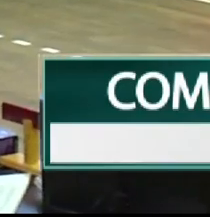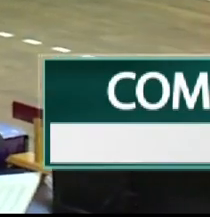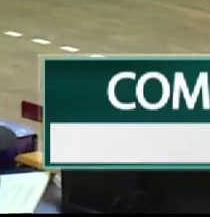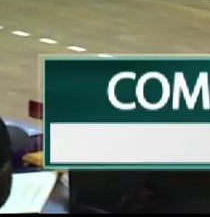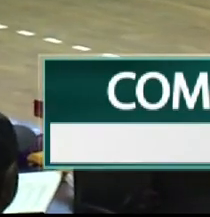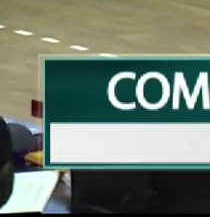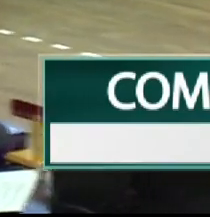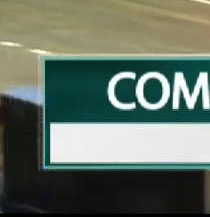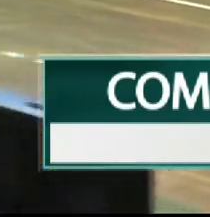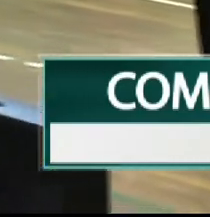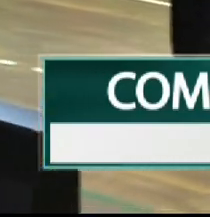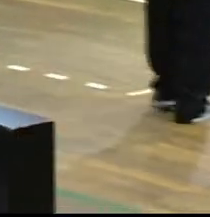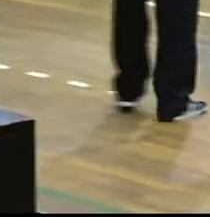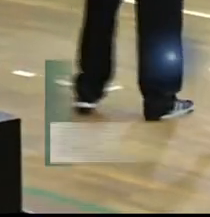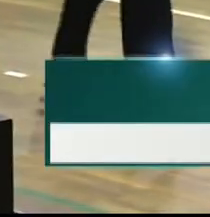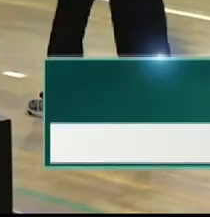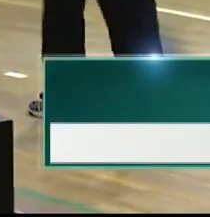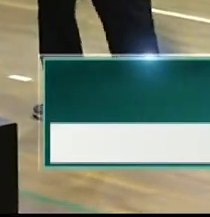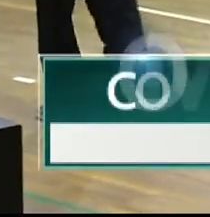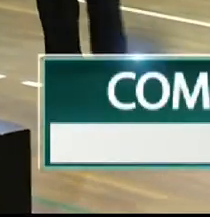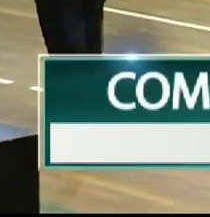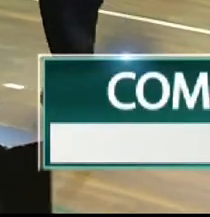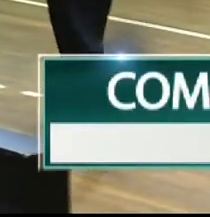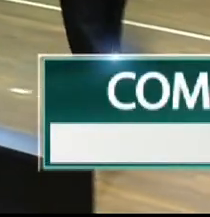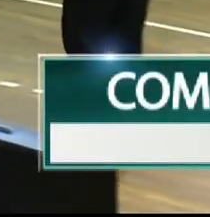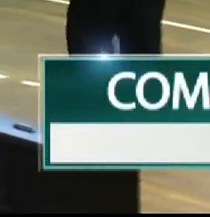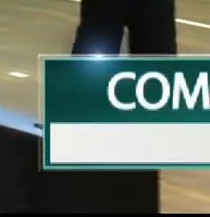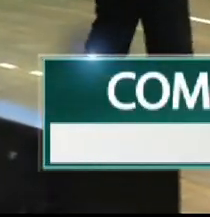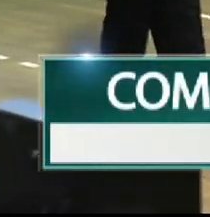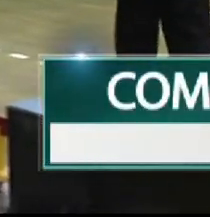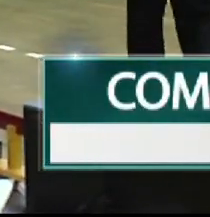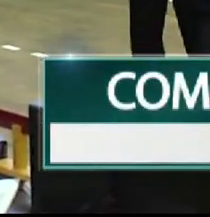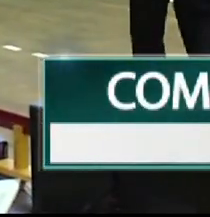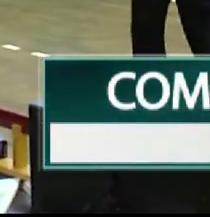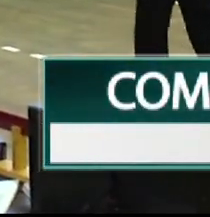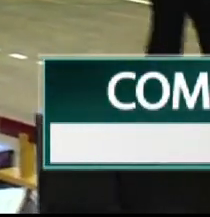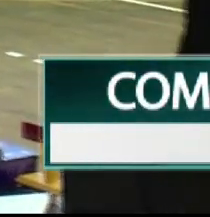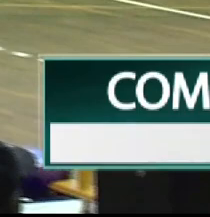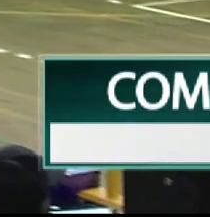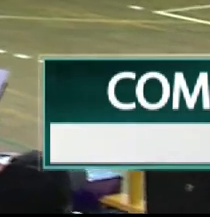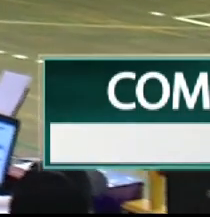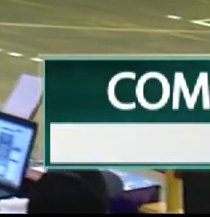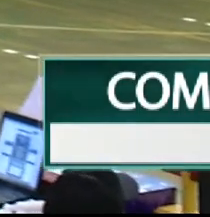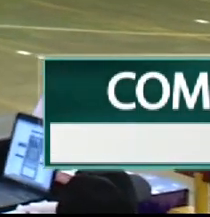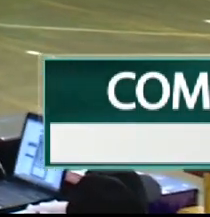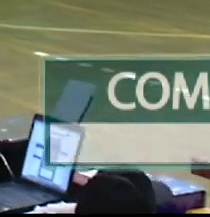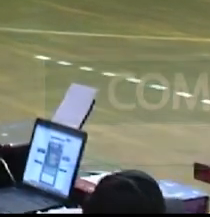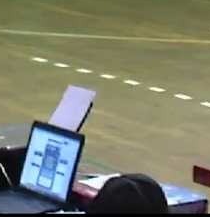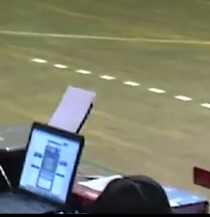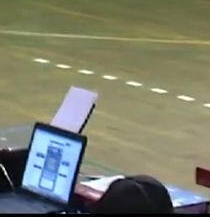And then women's basketball hits the court. You're watching the Bahamas Tonight.